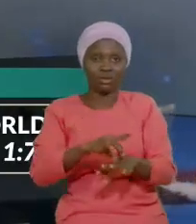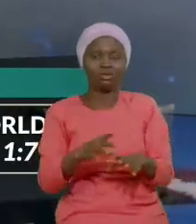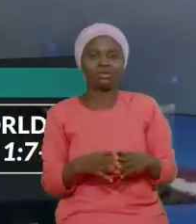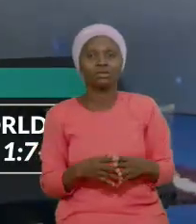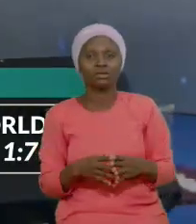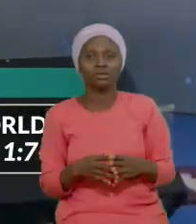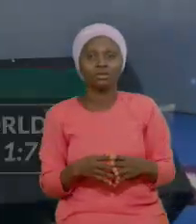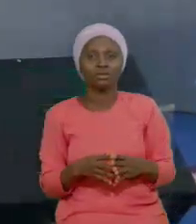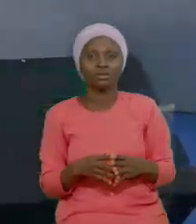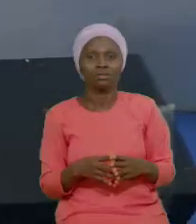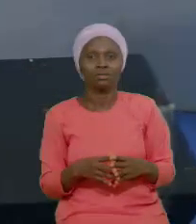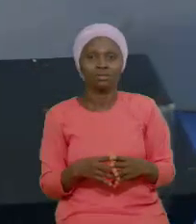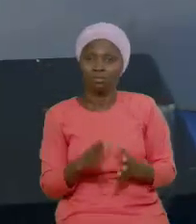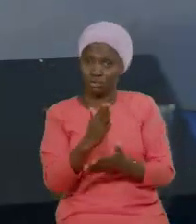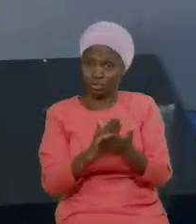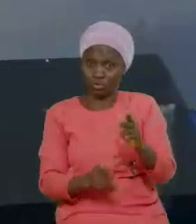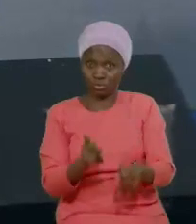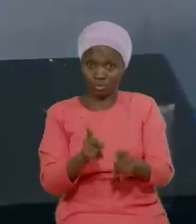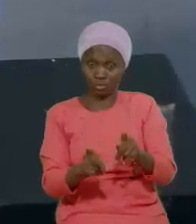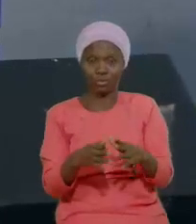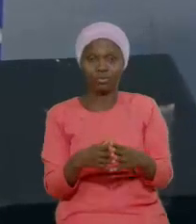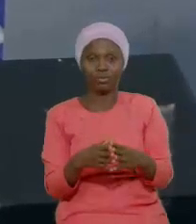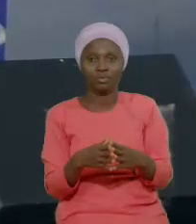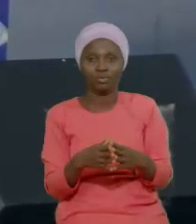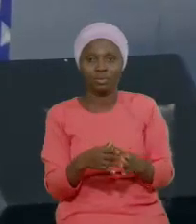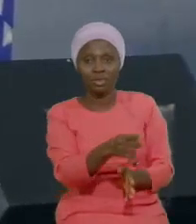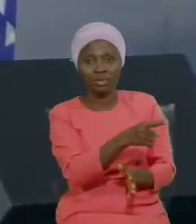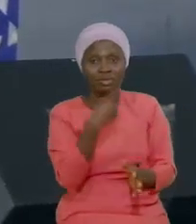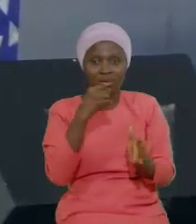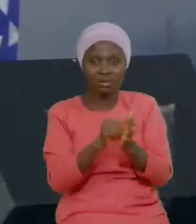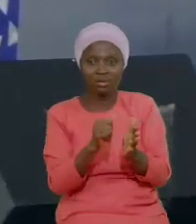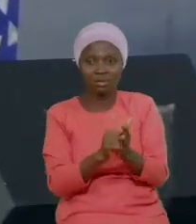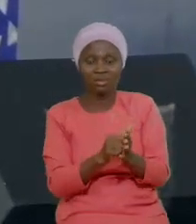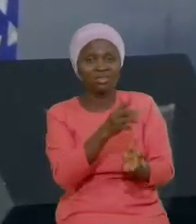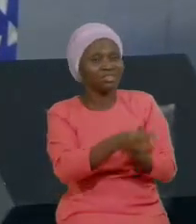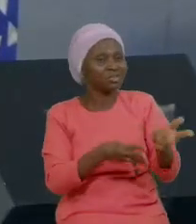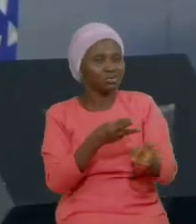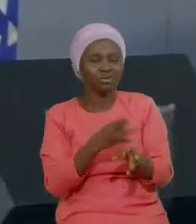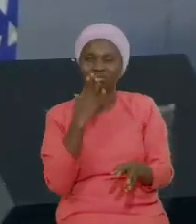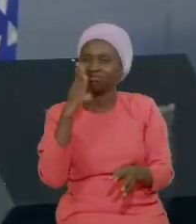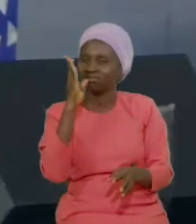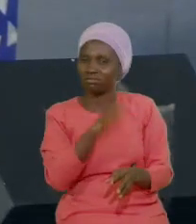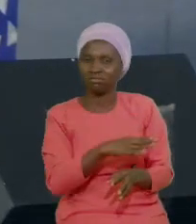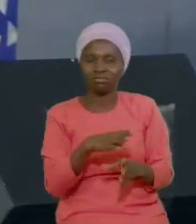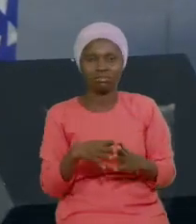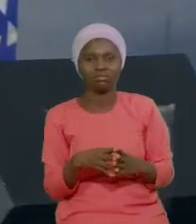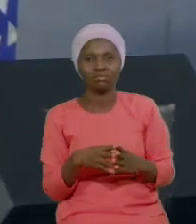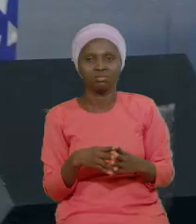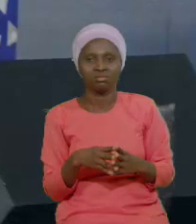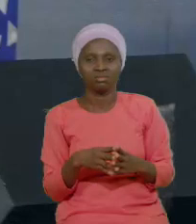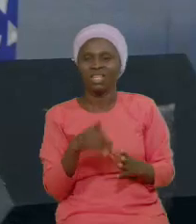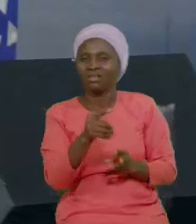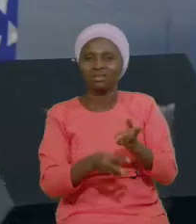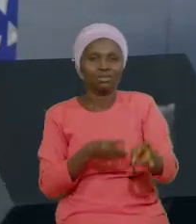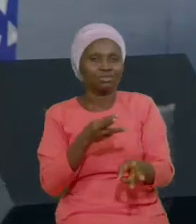There are some people, they say the world is bad. The